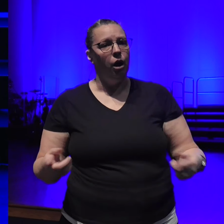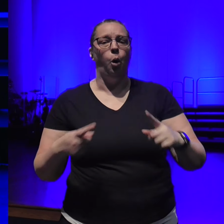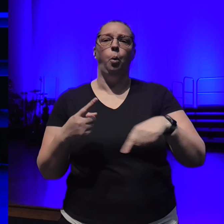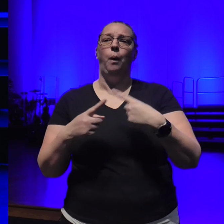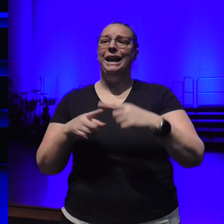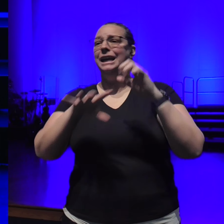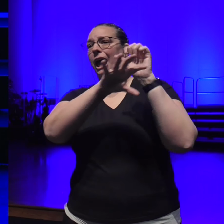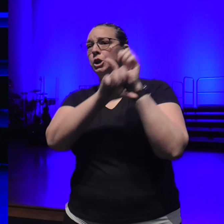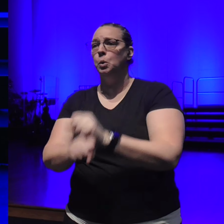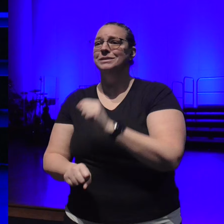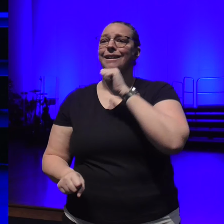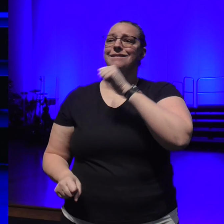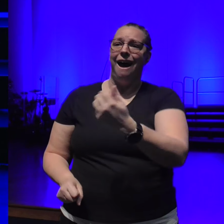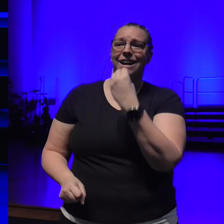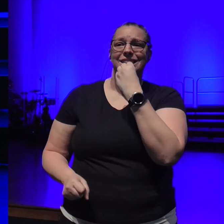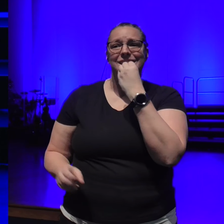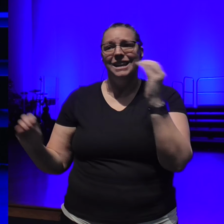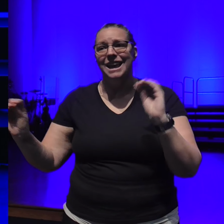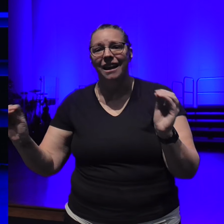got used to not eating.